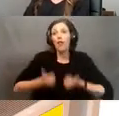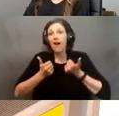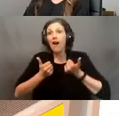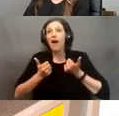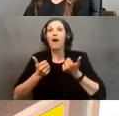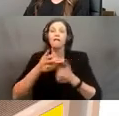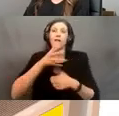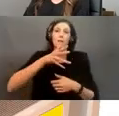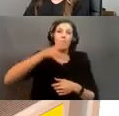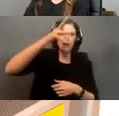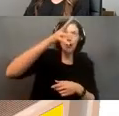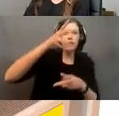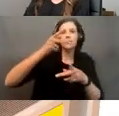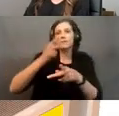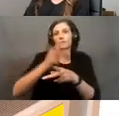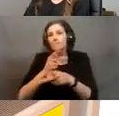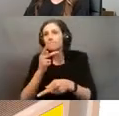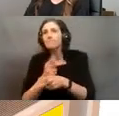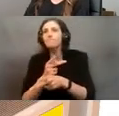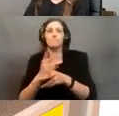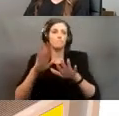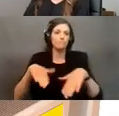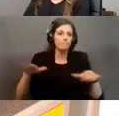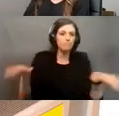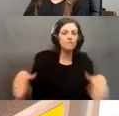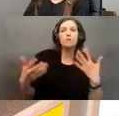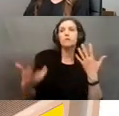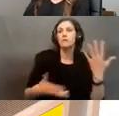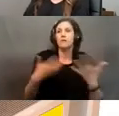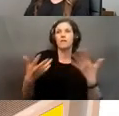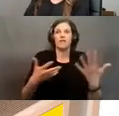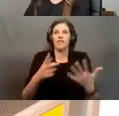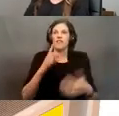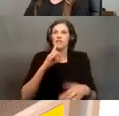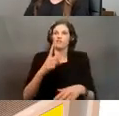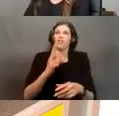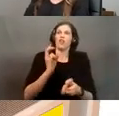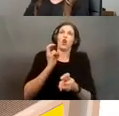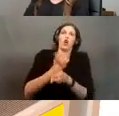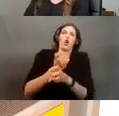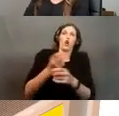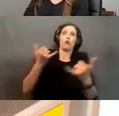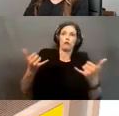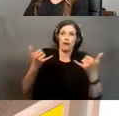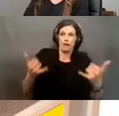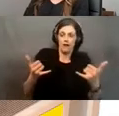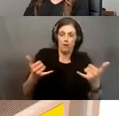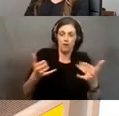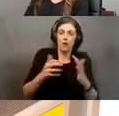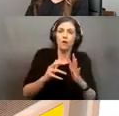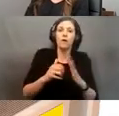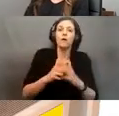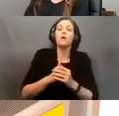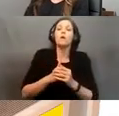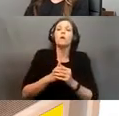care, child care, bandwidth that is so difficult at this time. You can in July